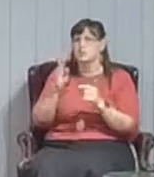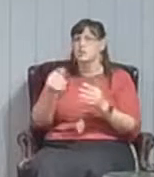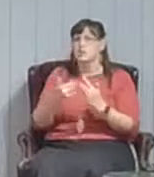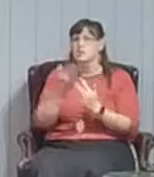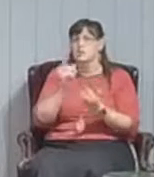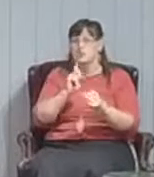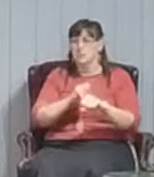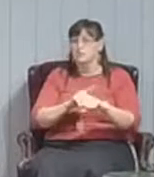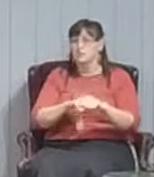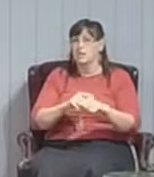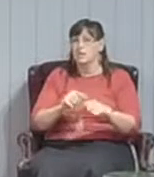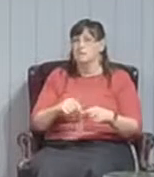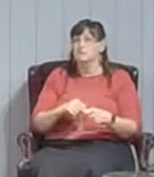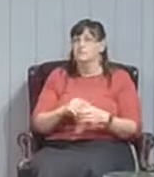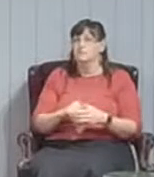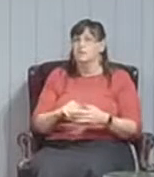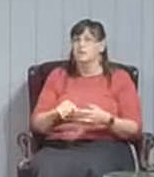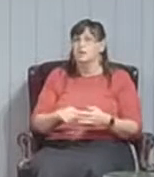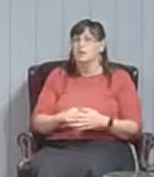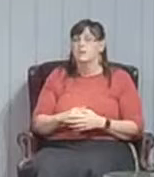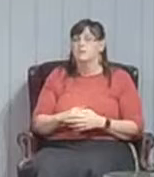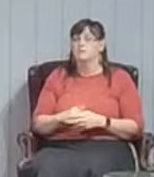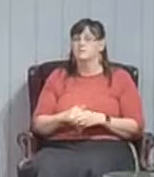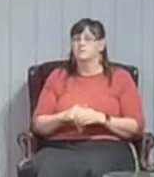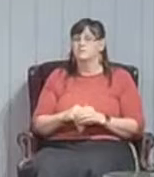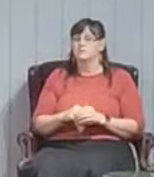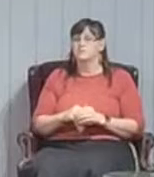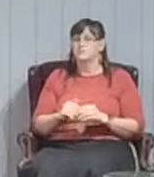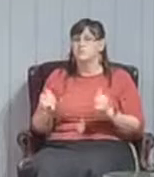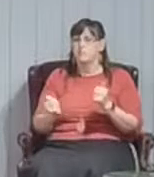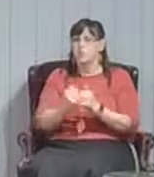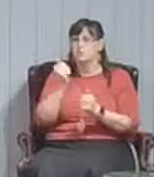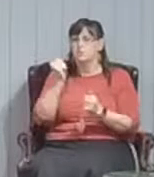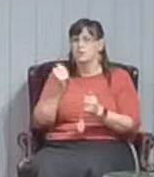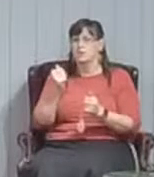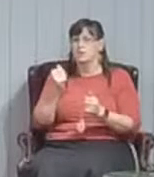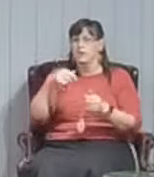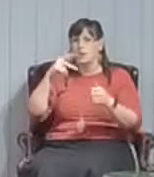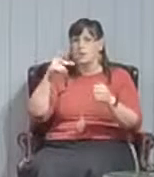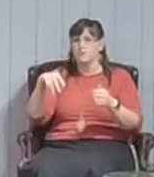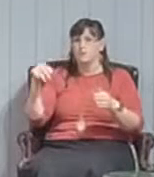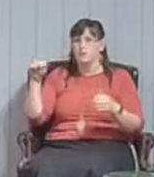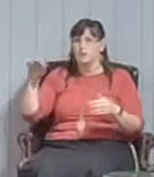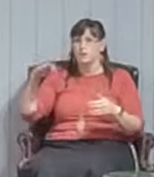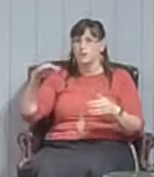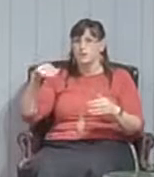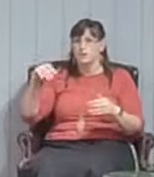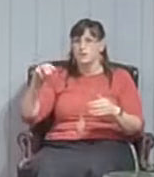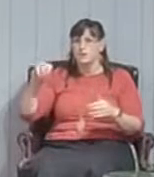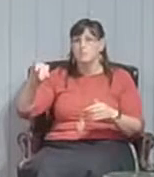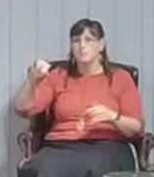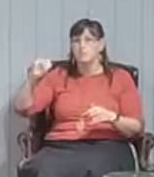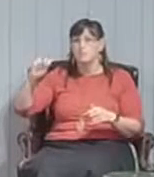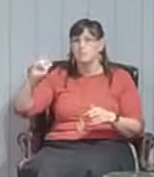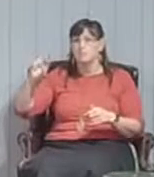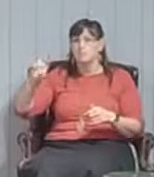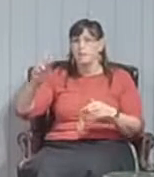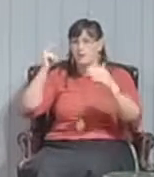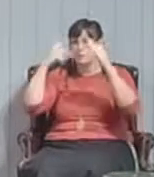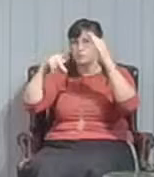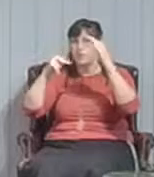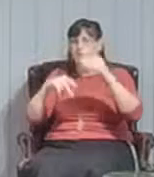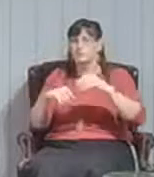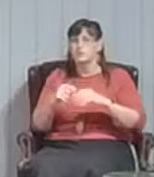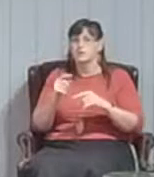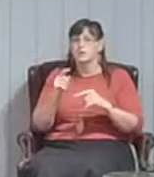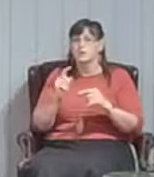Most of the Old Testament, the minor prophets, not all of them, but most of the minor prophets are dealing with this same time period